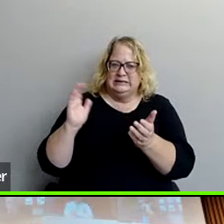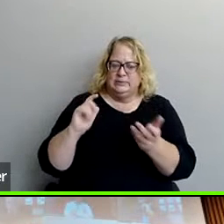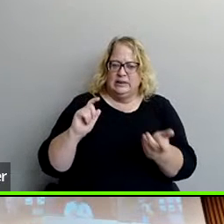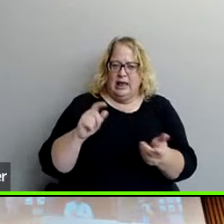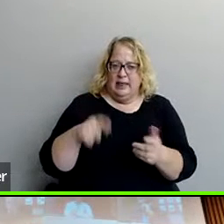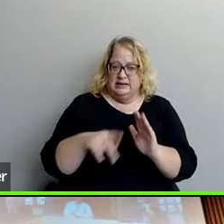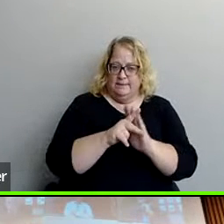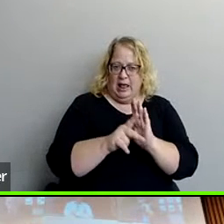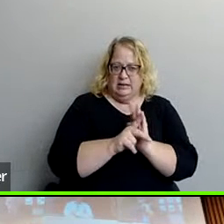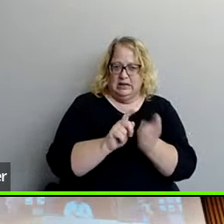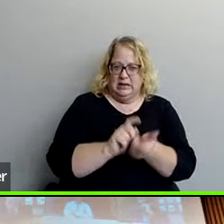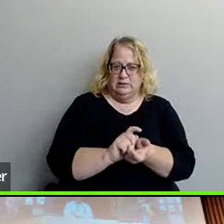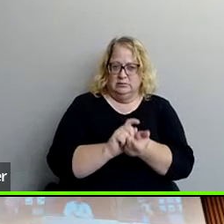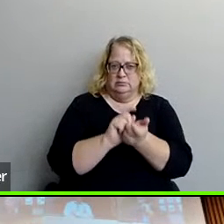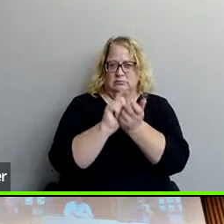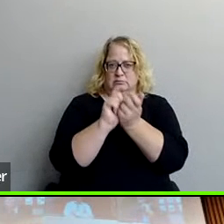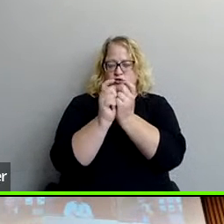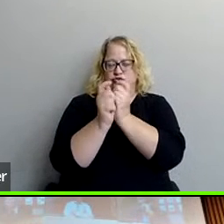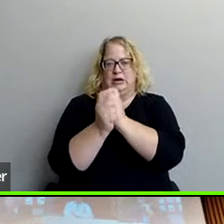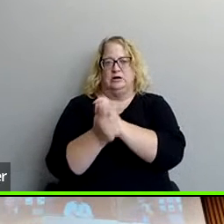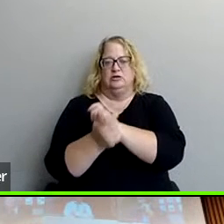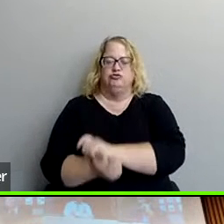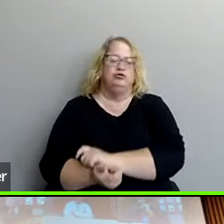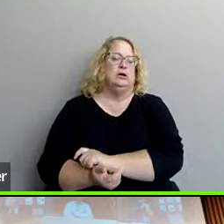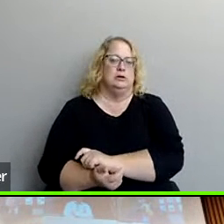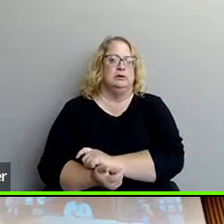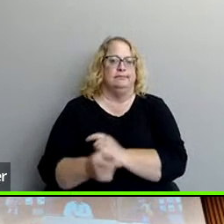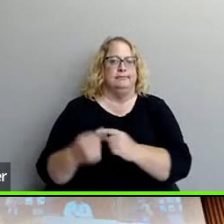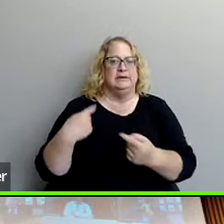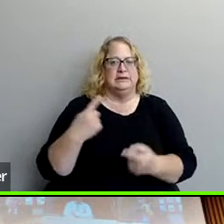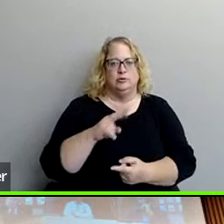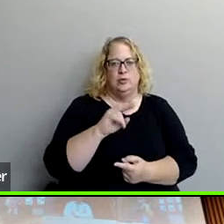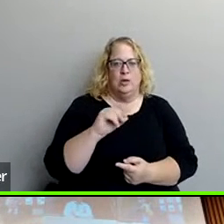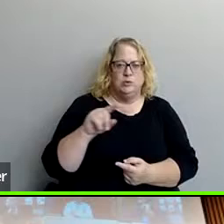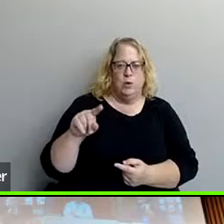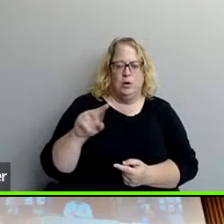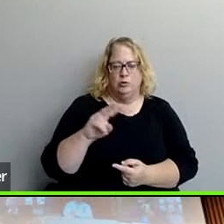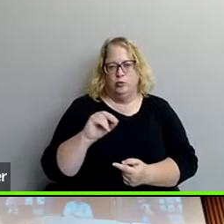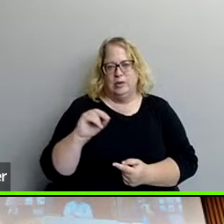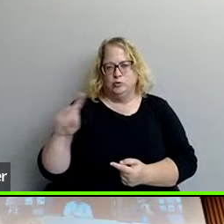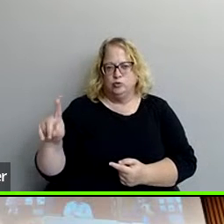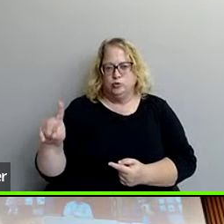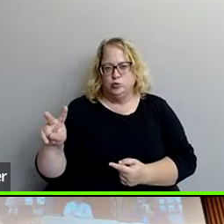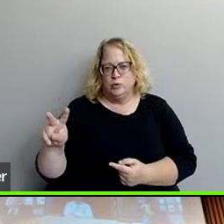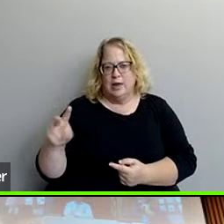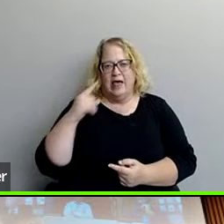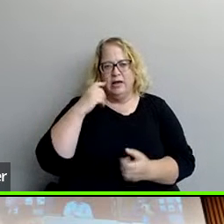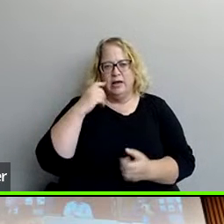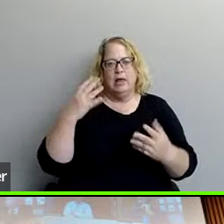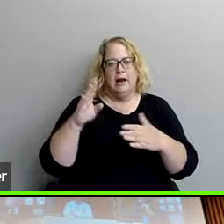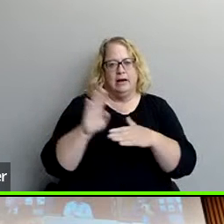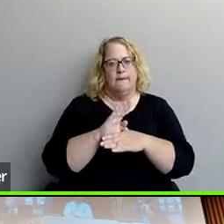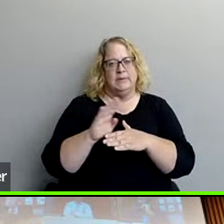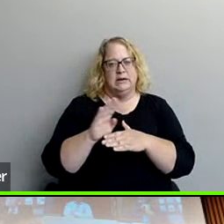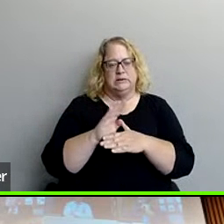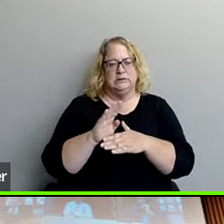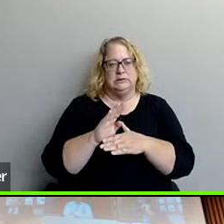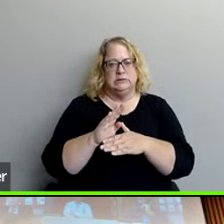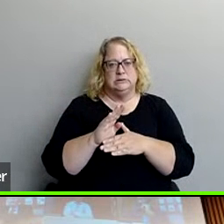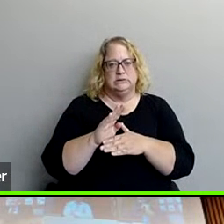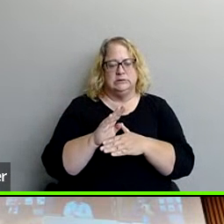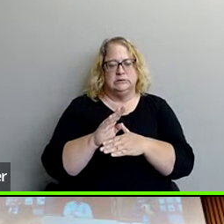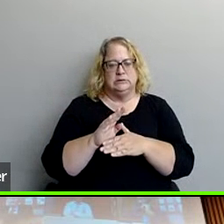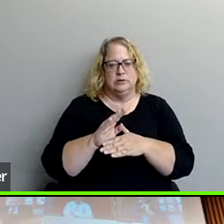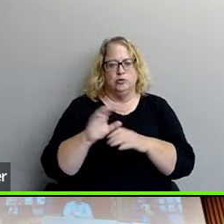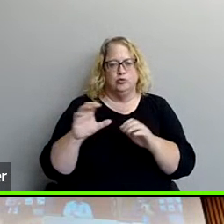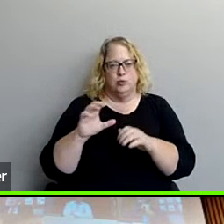of this policy probably has come along since 2001, 2002, and I think that a lot of companies have started to do this in other